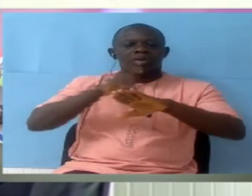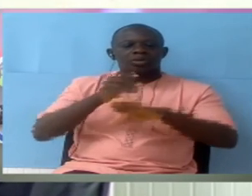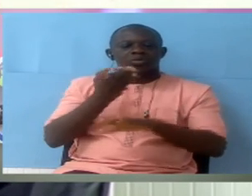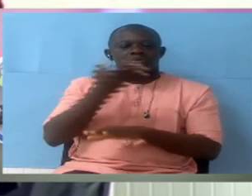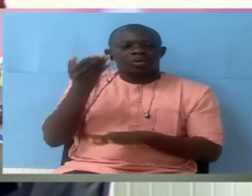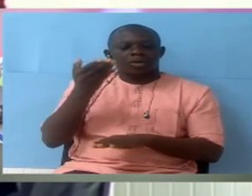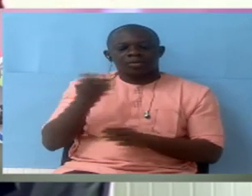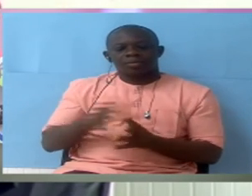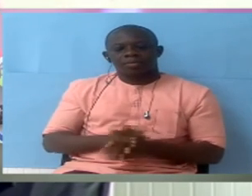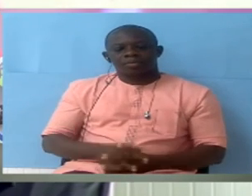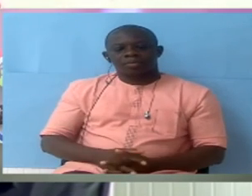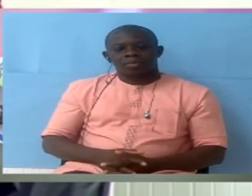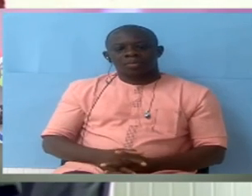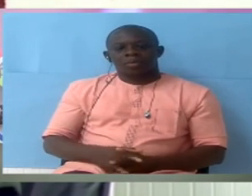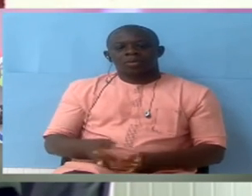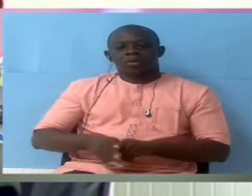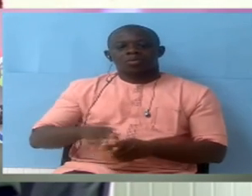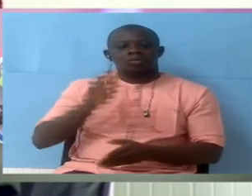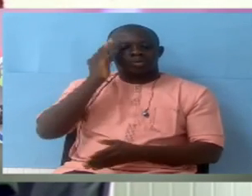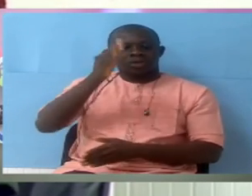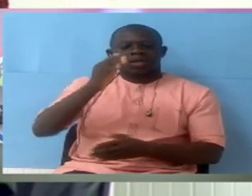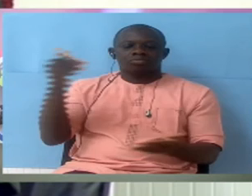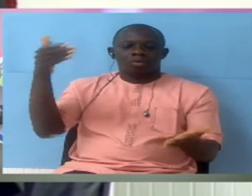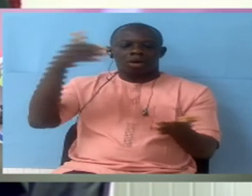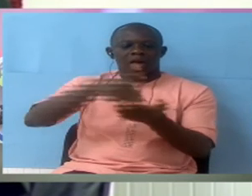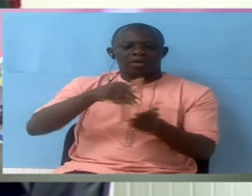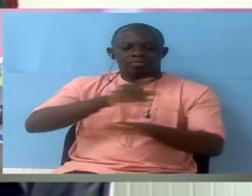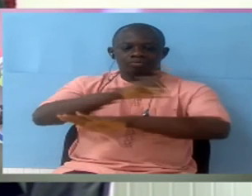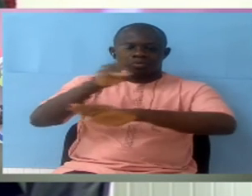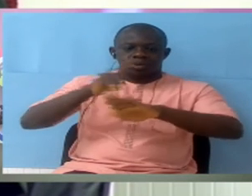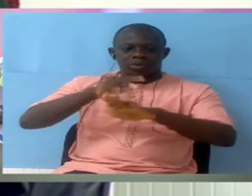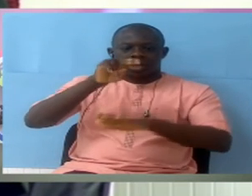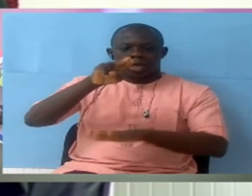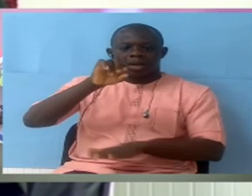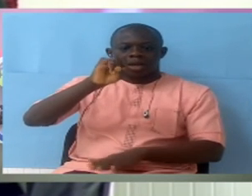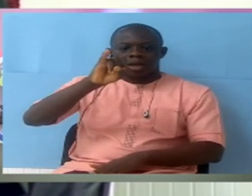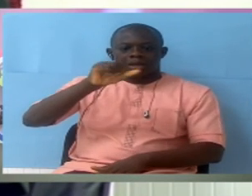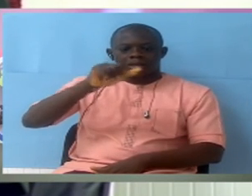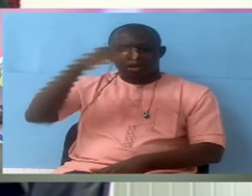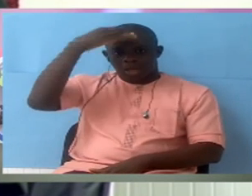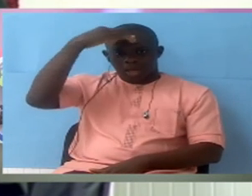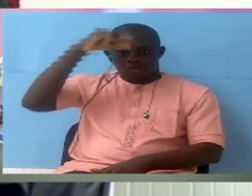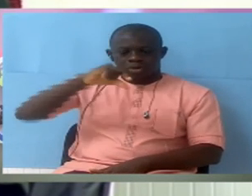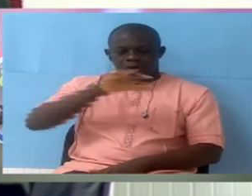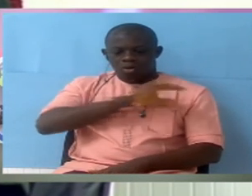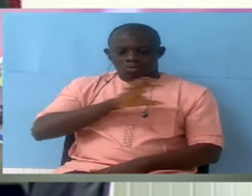yobone. Straight to the NIA headquarters. Dañ ma yobu ca makani NIA ba.